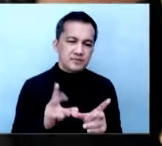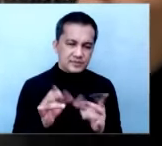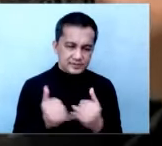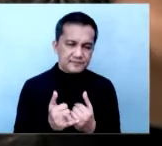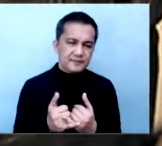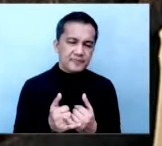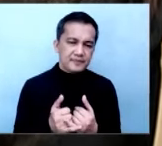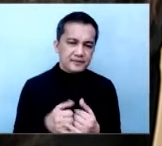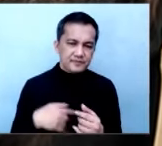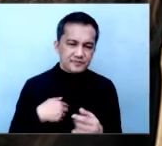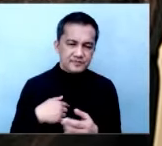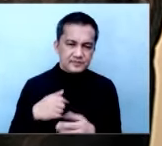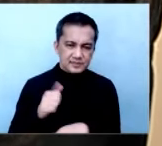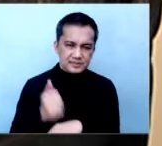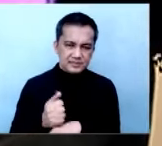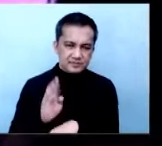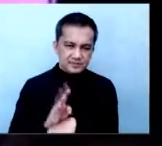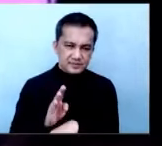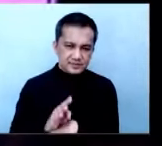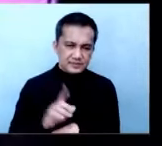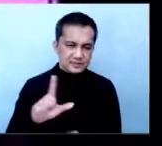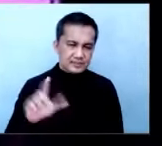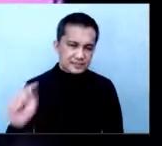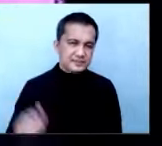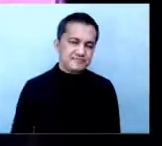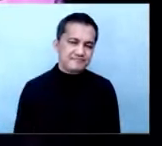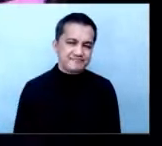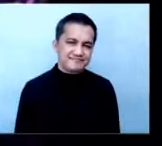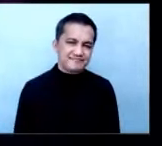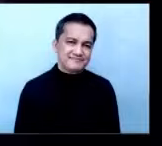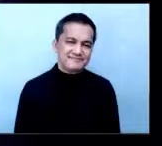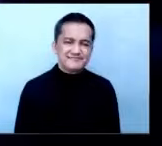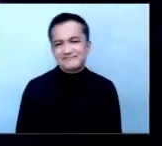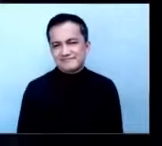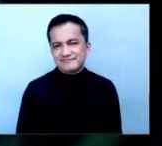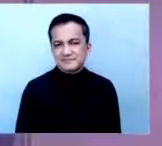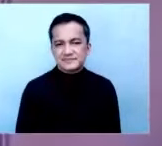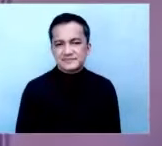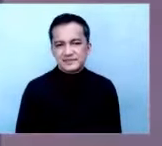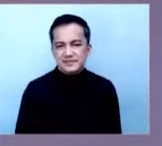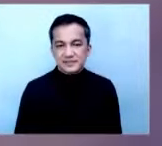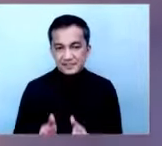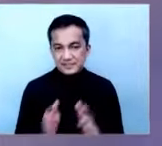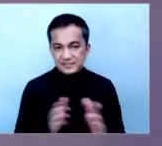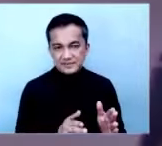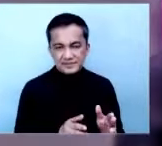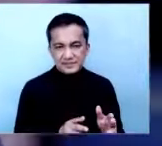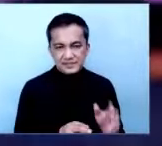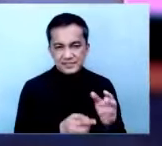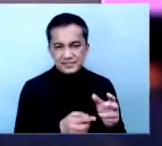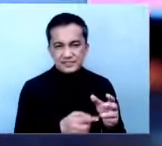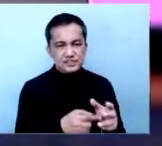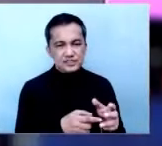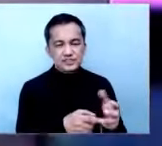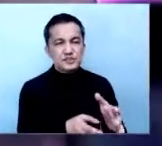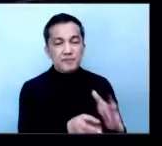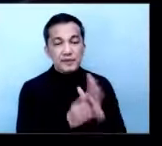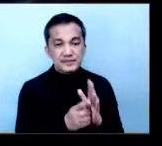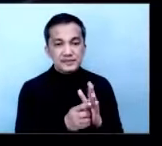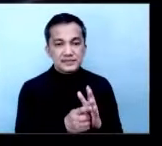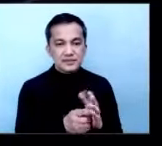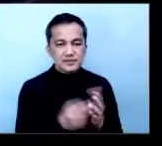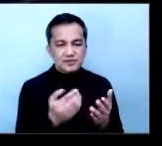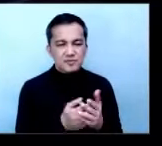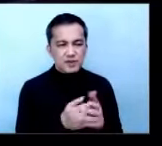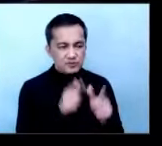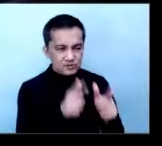I'm setting up businesses in LA. Punta naman tayo sa isa pang in demand, ang nagbabagong look na